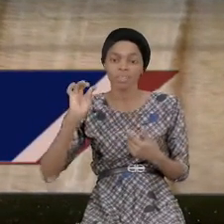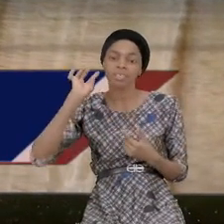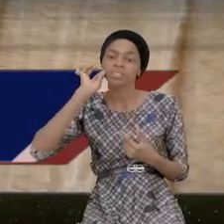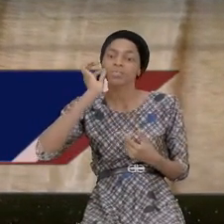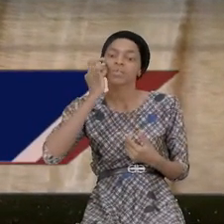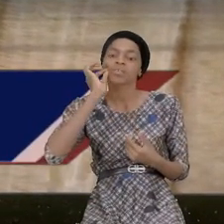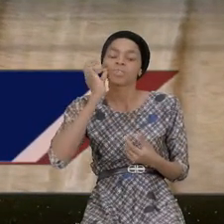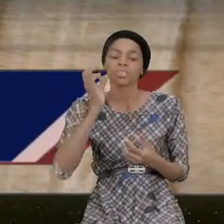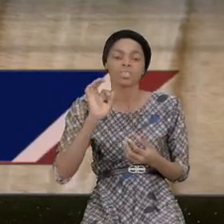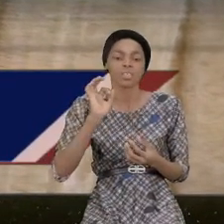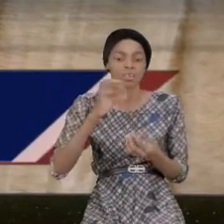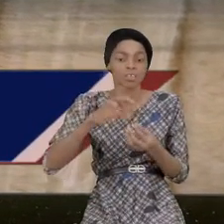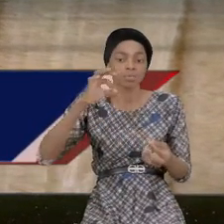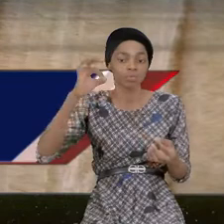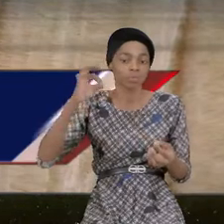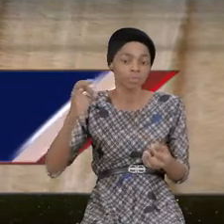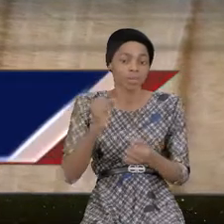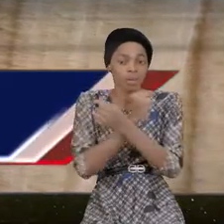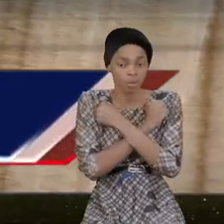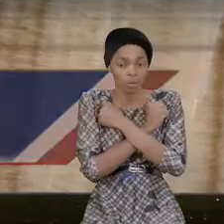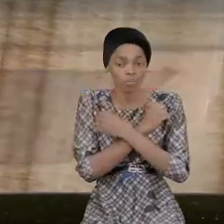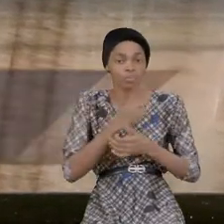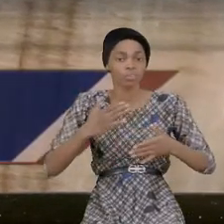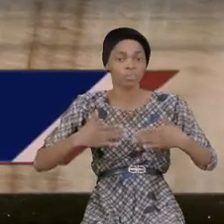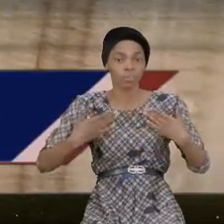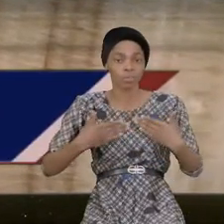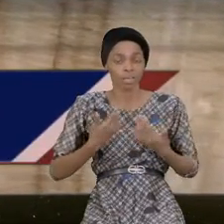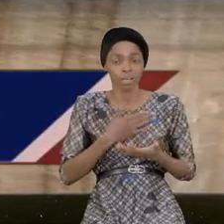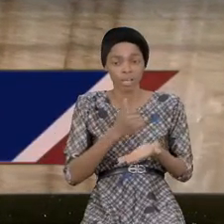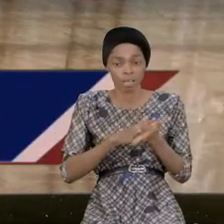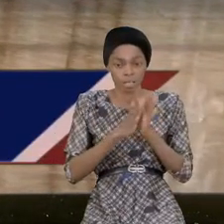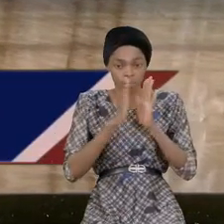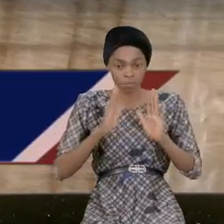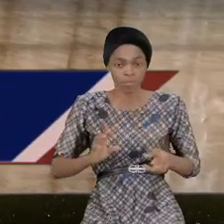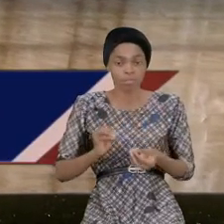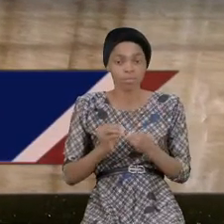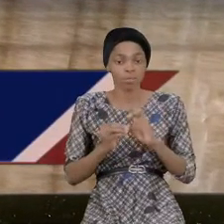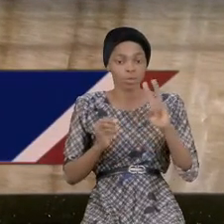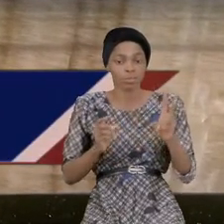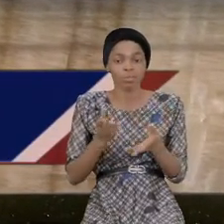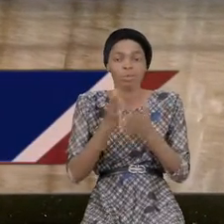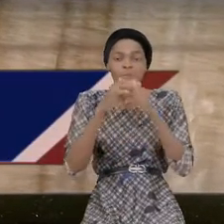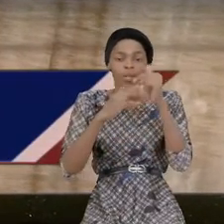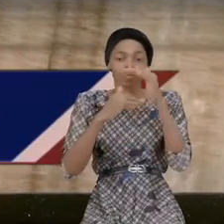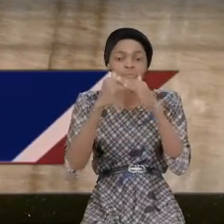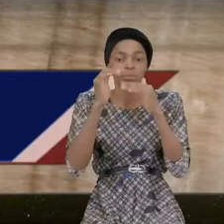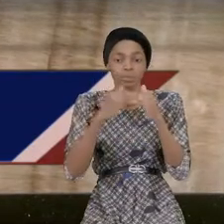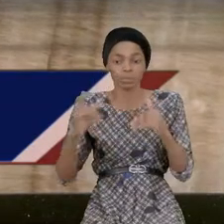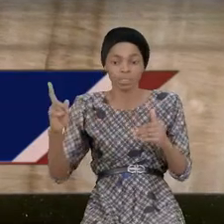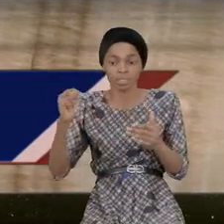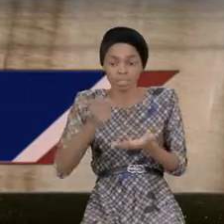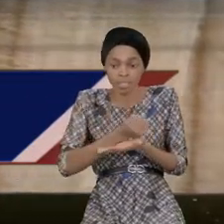joy, and peace. Number two, building the saints' fellowship.